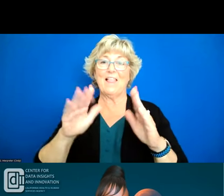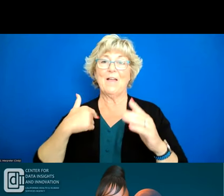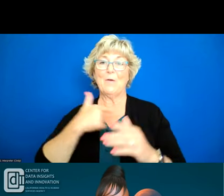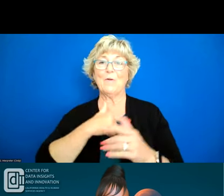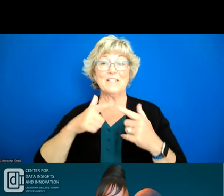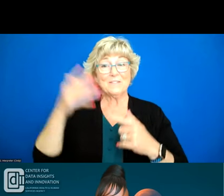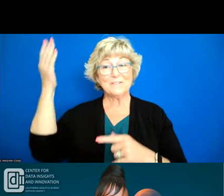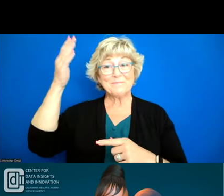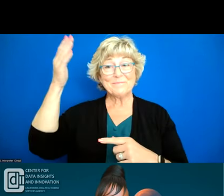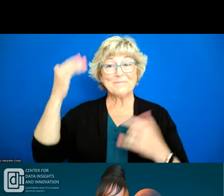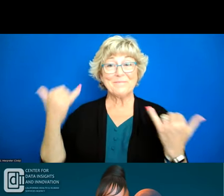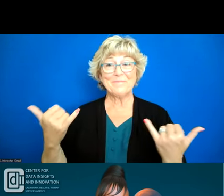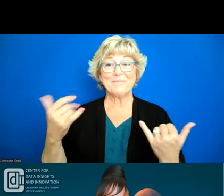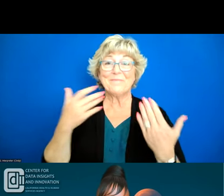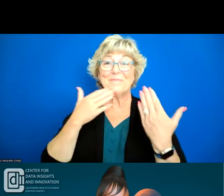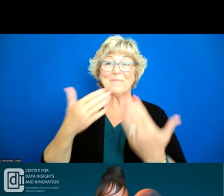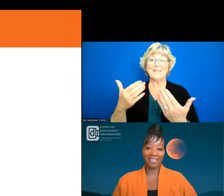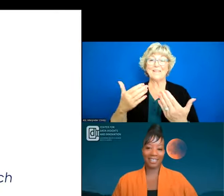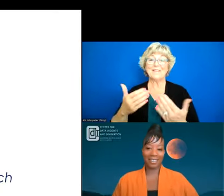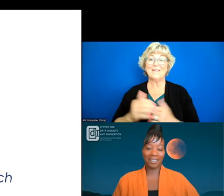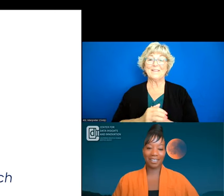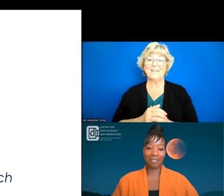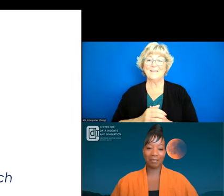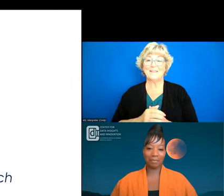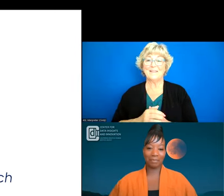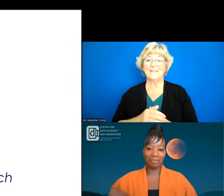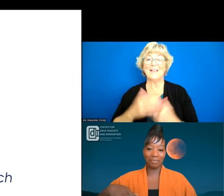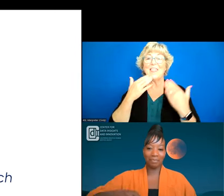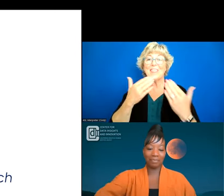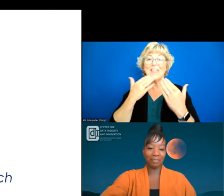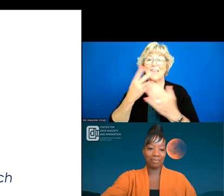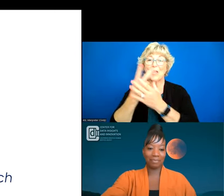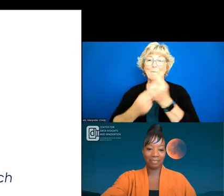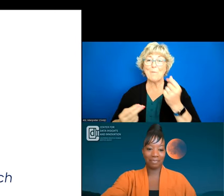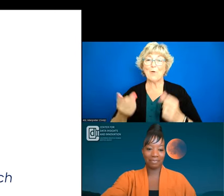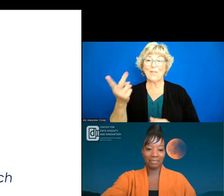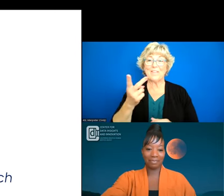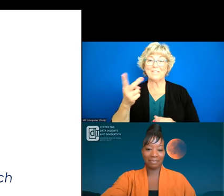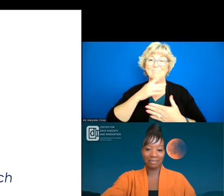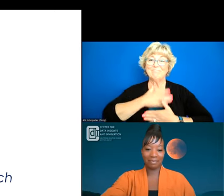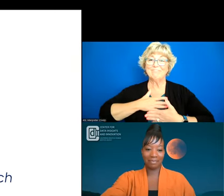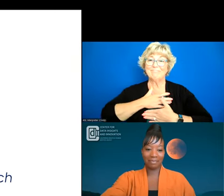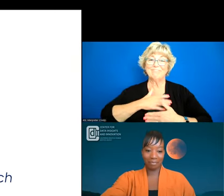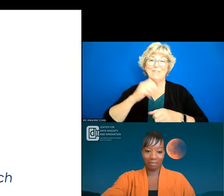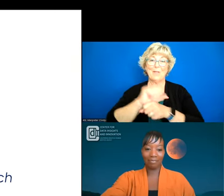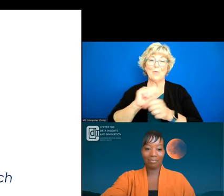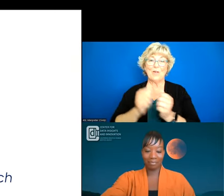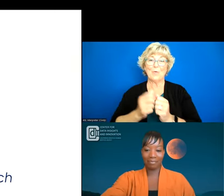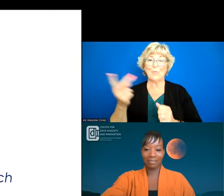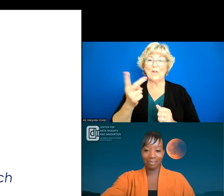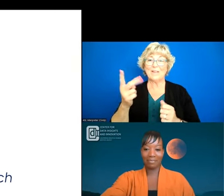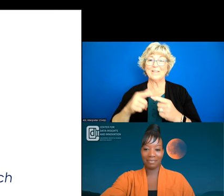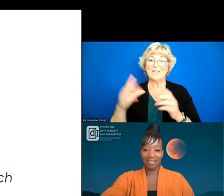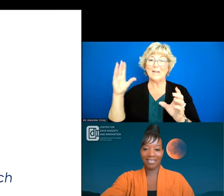thank you very much christine and cam thank you both it's just been a joy to work with both of you and to